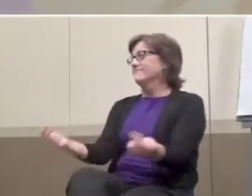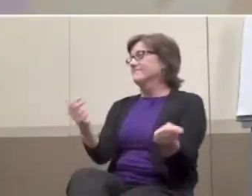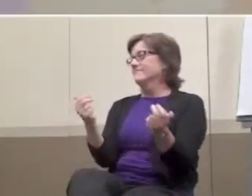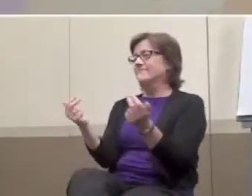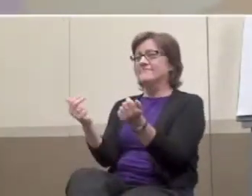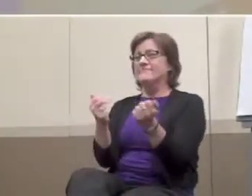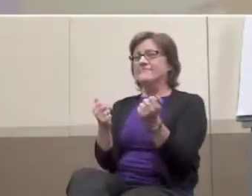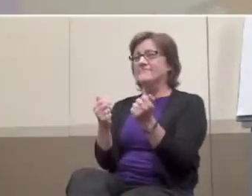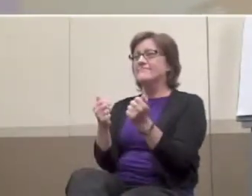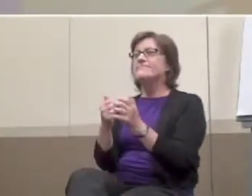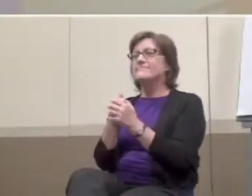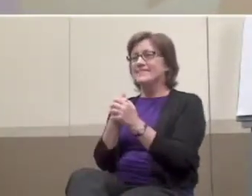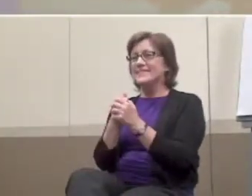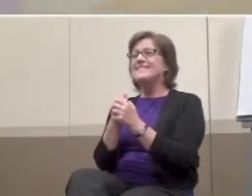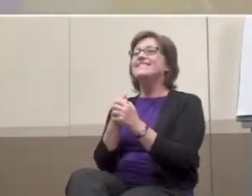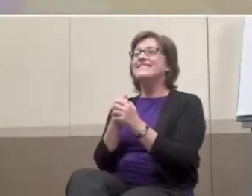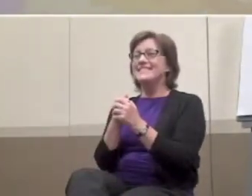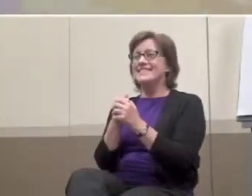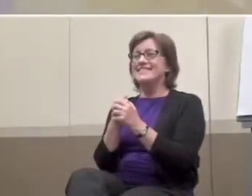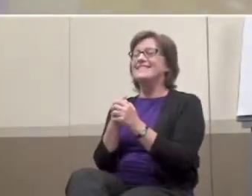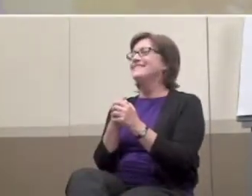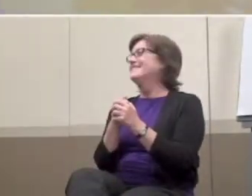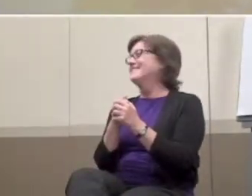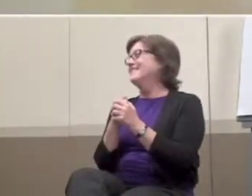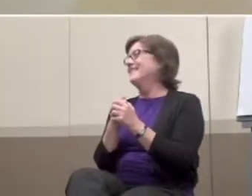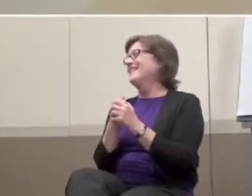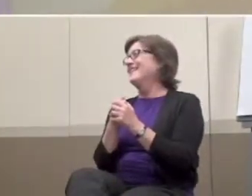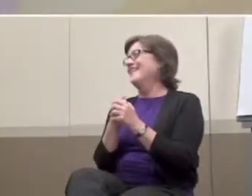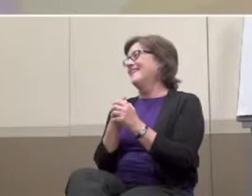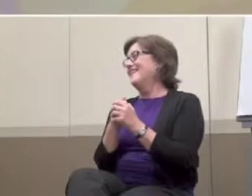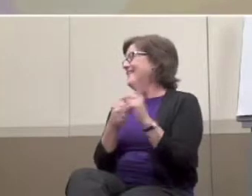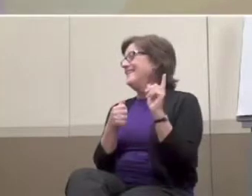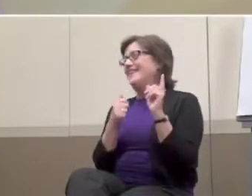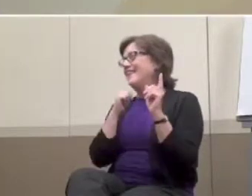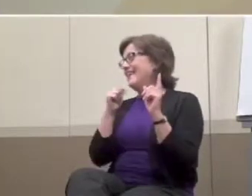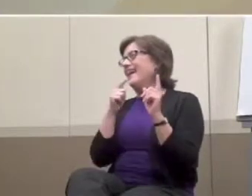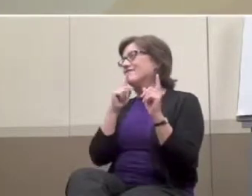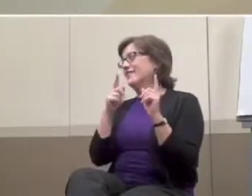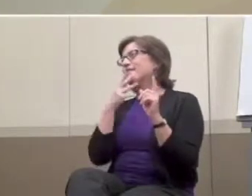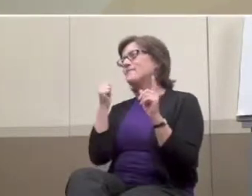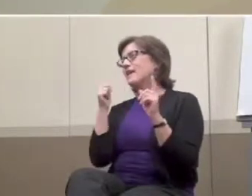Although duct taping the baby to the refrigerator is not necessarily the best timeout.